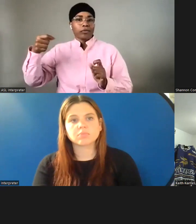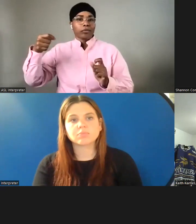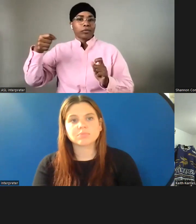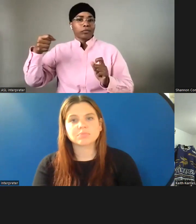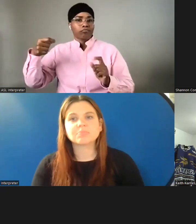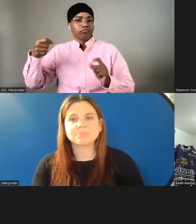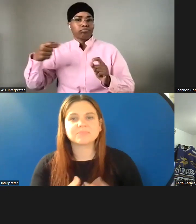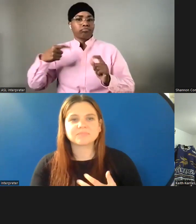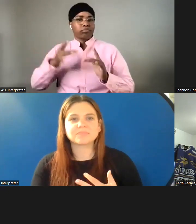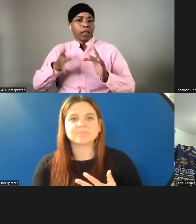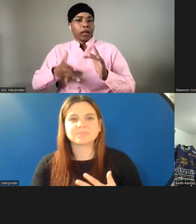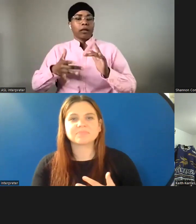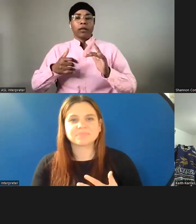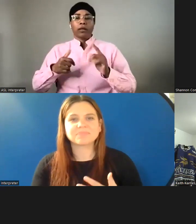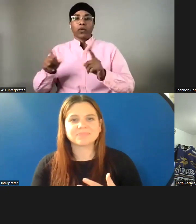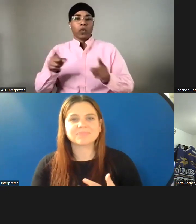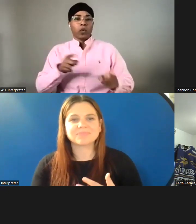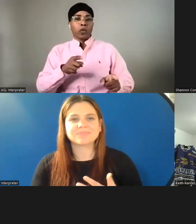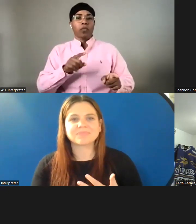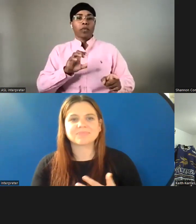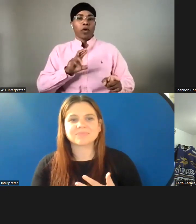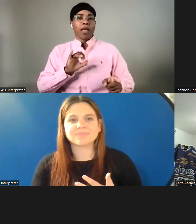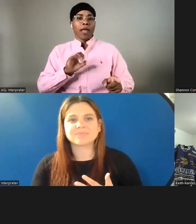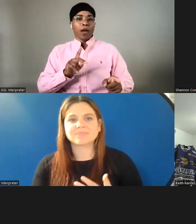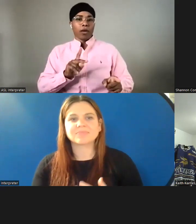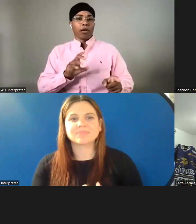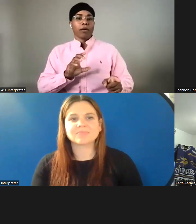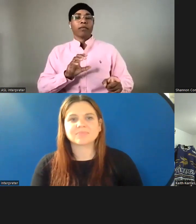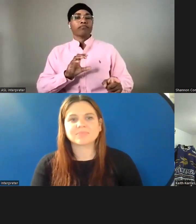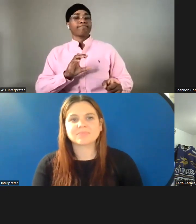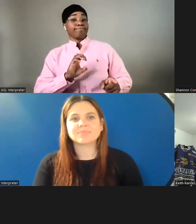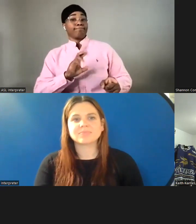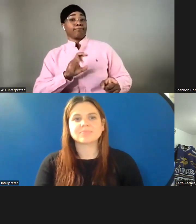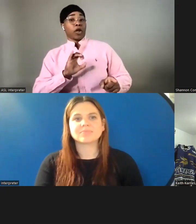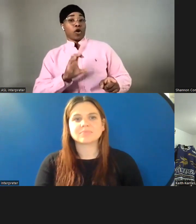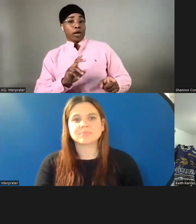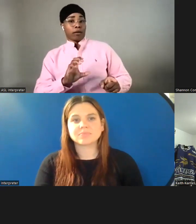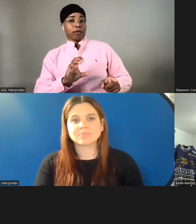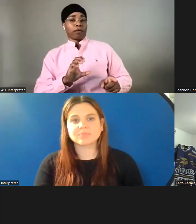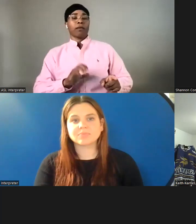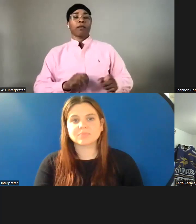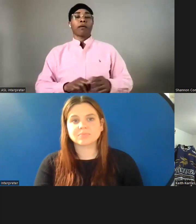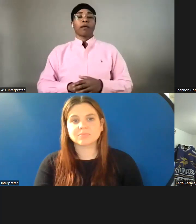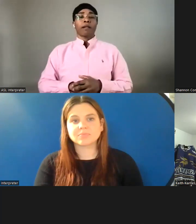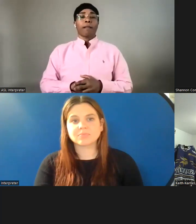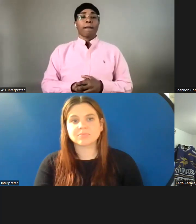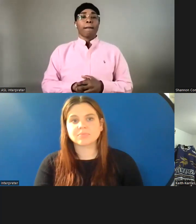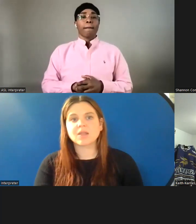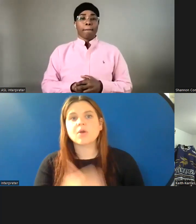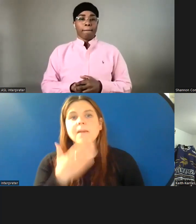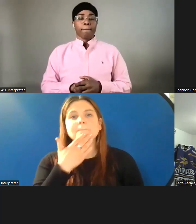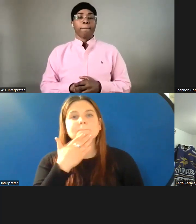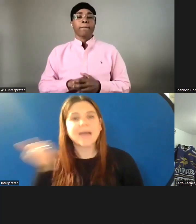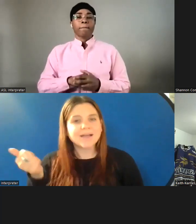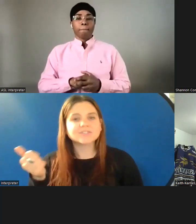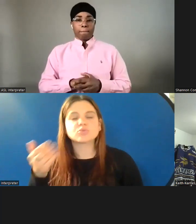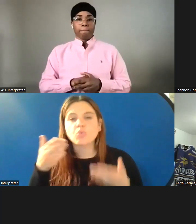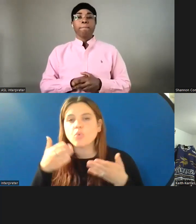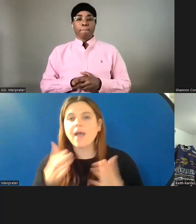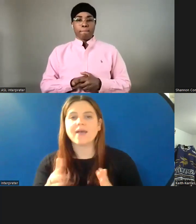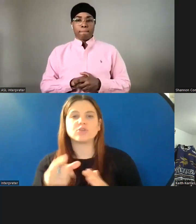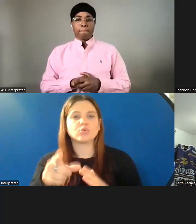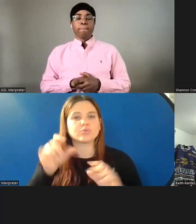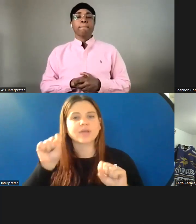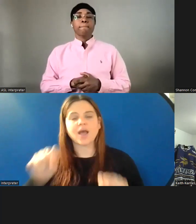Well, we'll go to Eric first then. What are some best practices on how to respectfully reach out and encourage